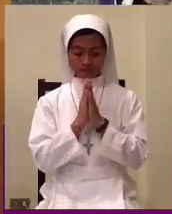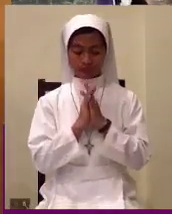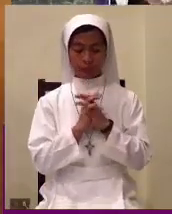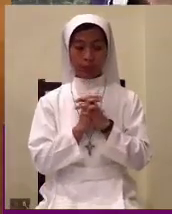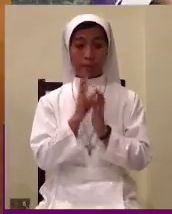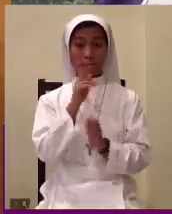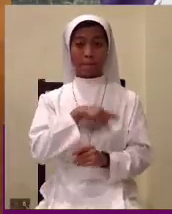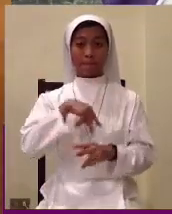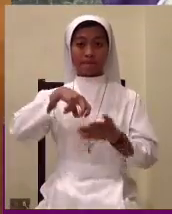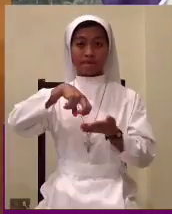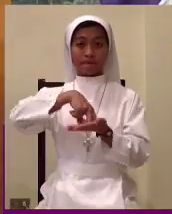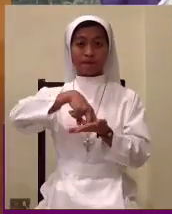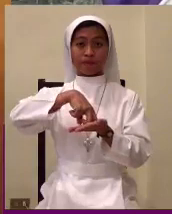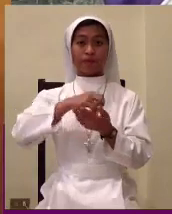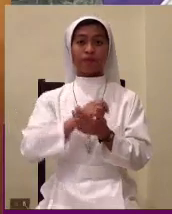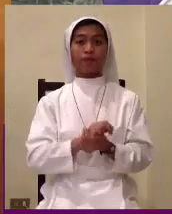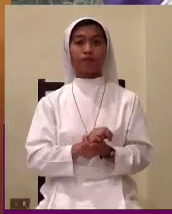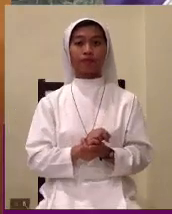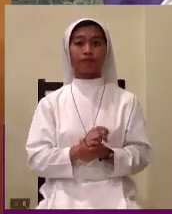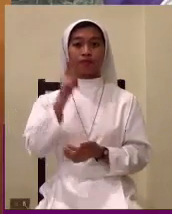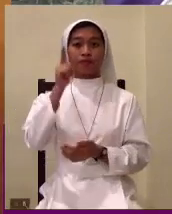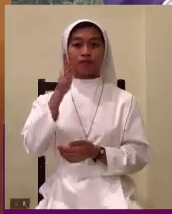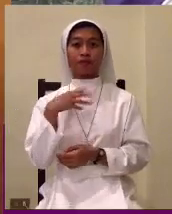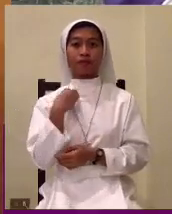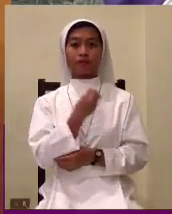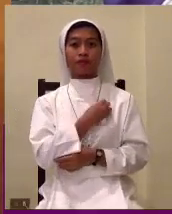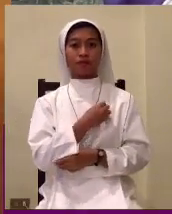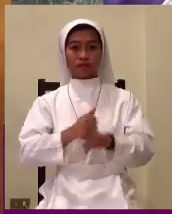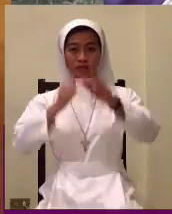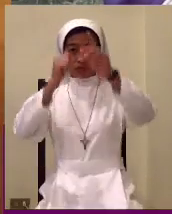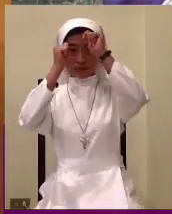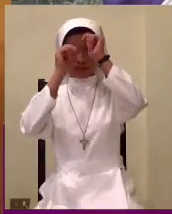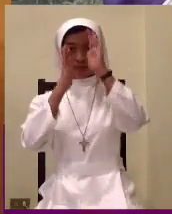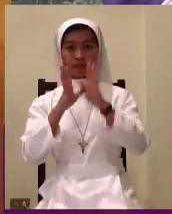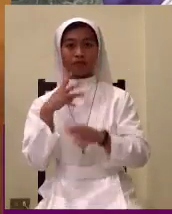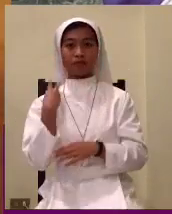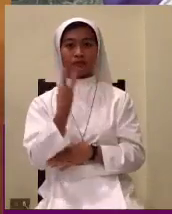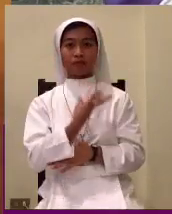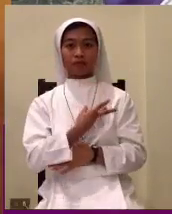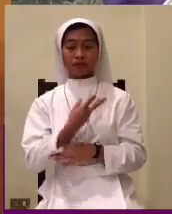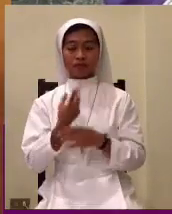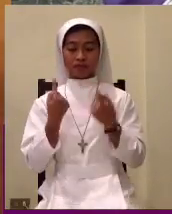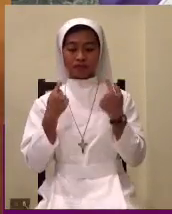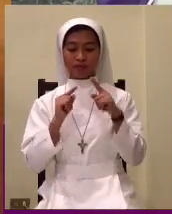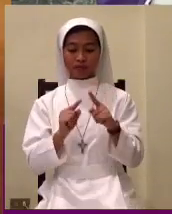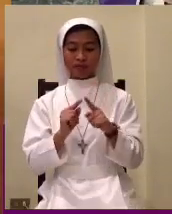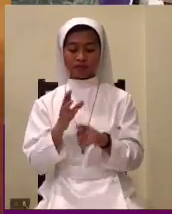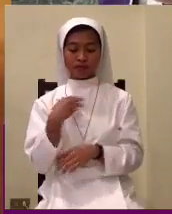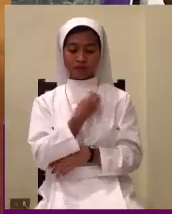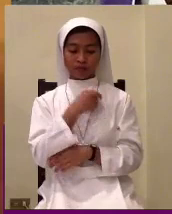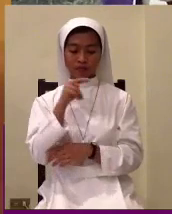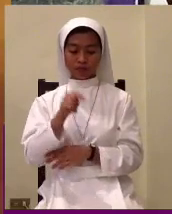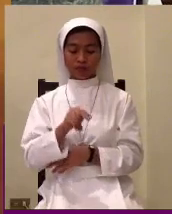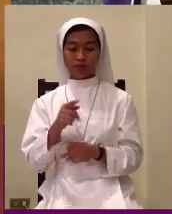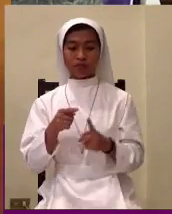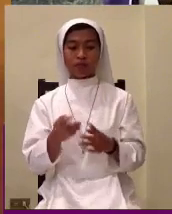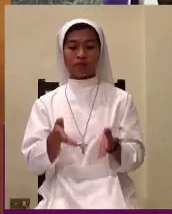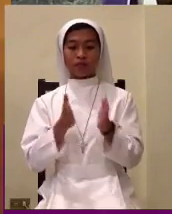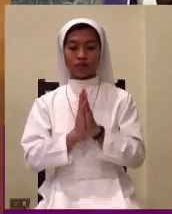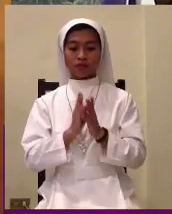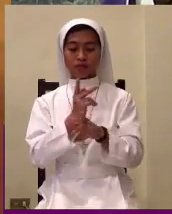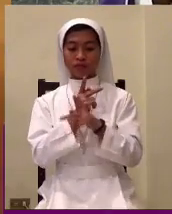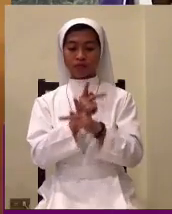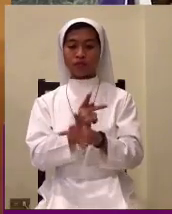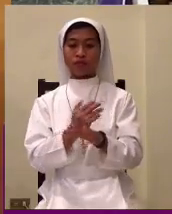kneel. O God, our Father, we come to you in our need to ask your protection